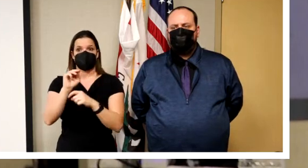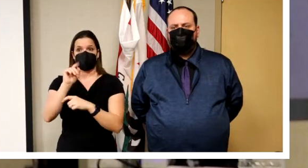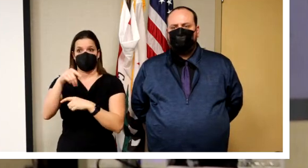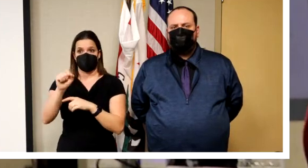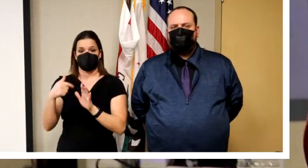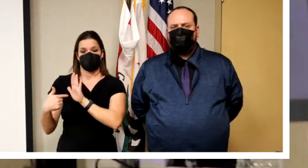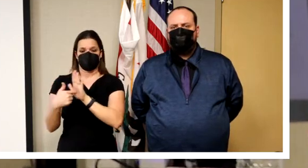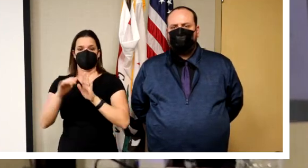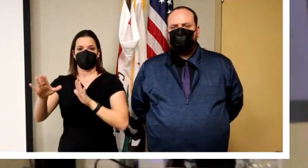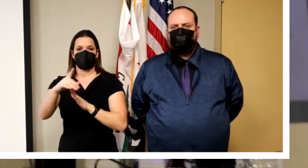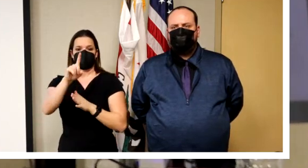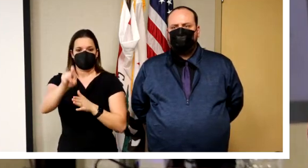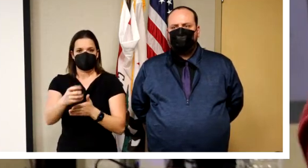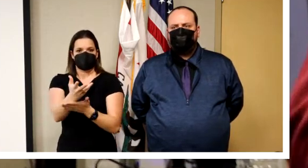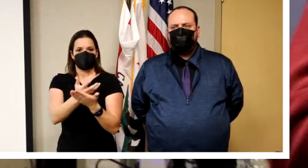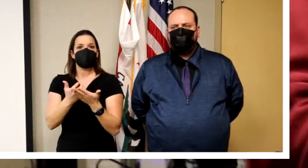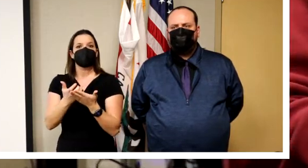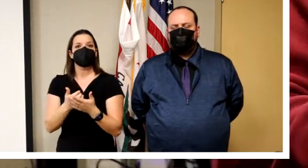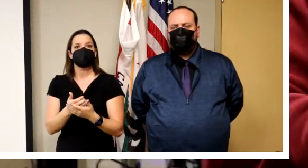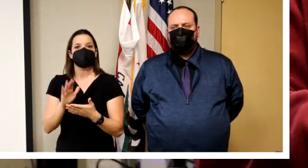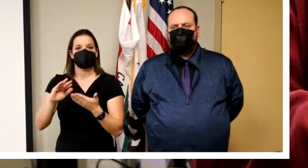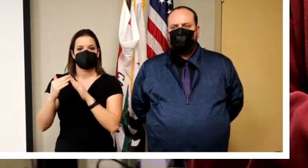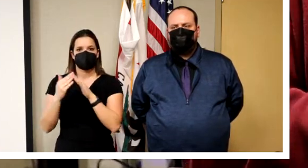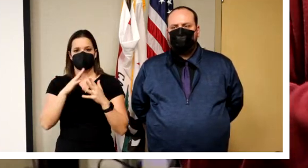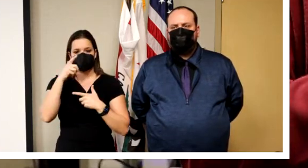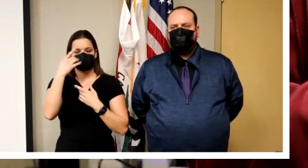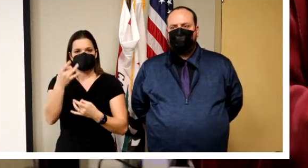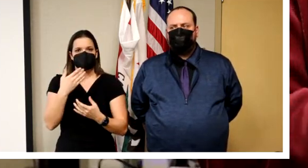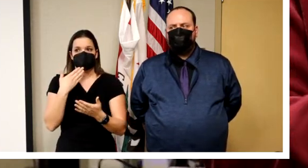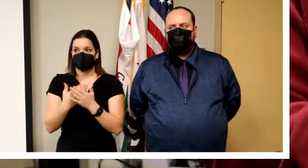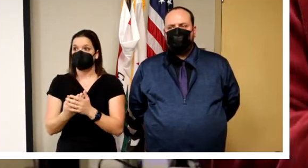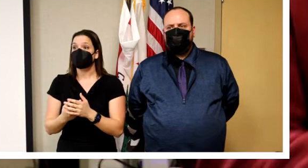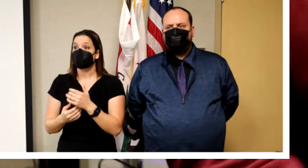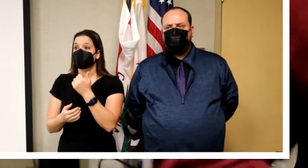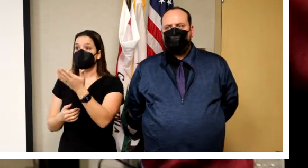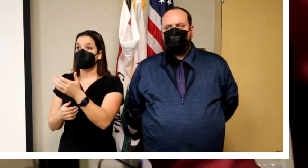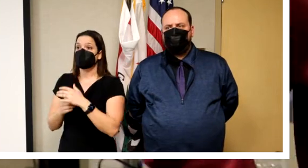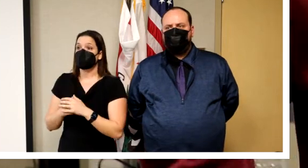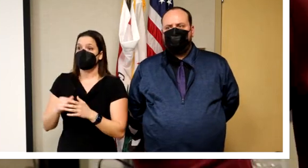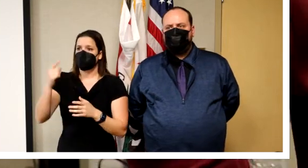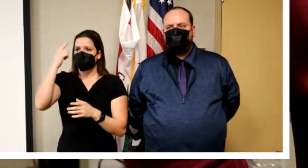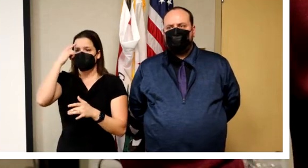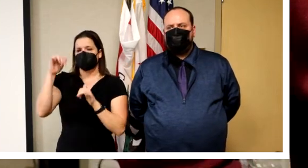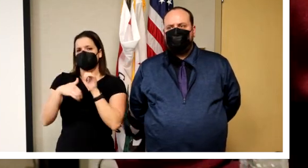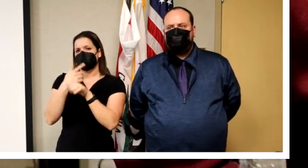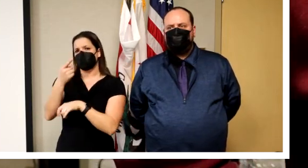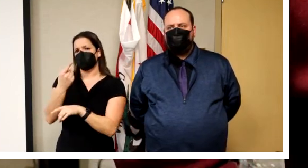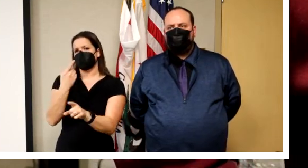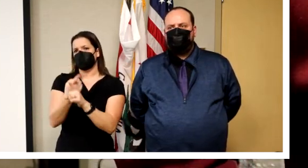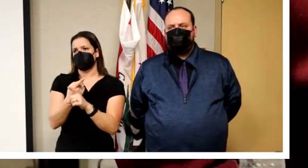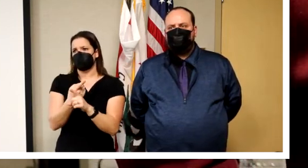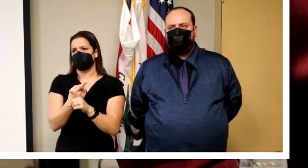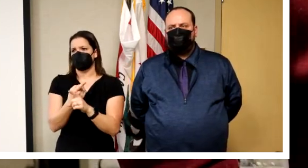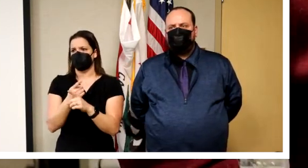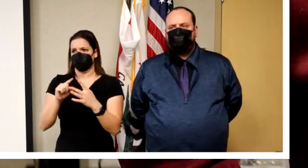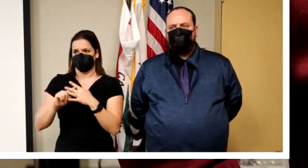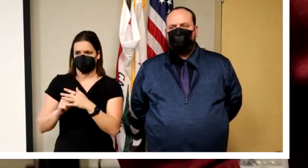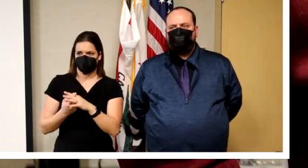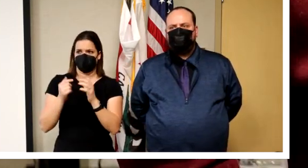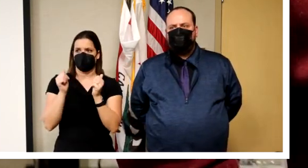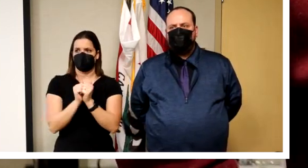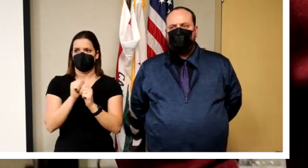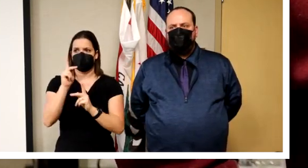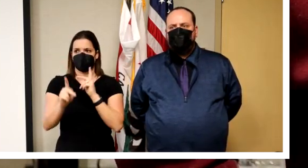your desires in terms of communities of interest you think that are good. Yes, sir. I think if I'm following you correctly, I mean, you're going to start